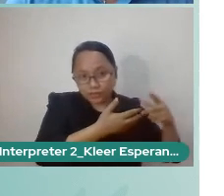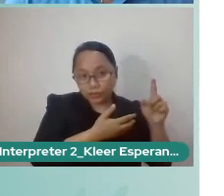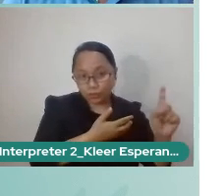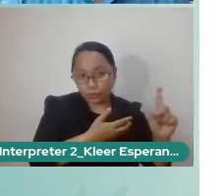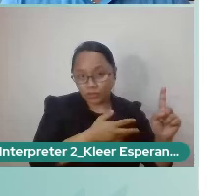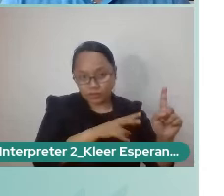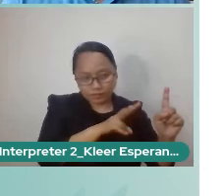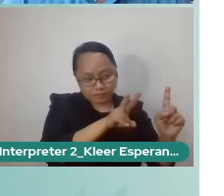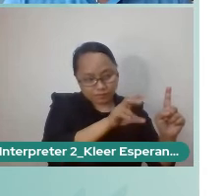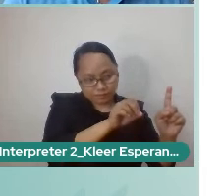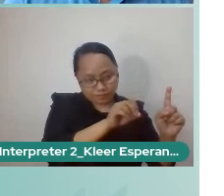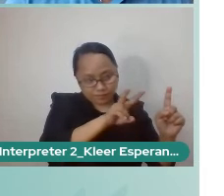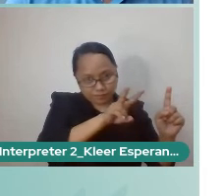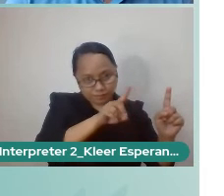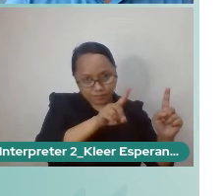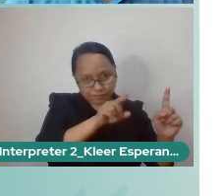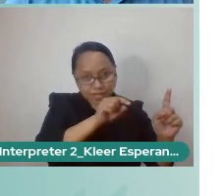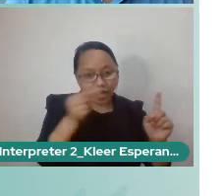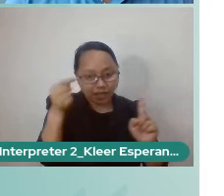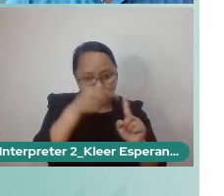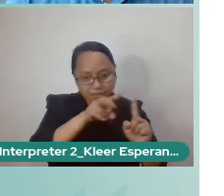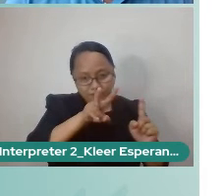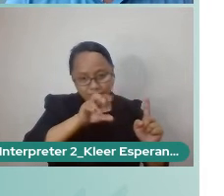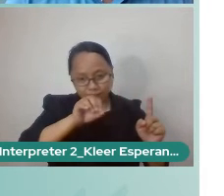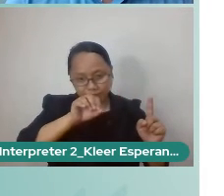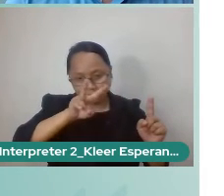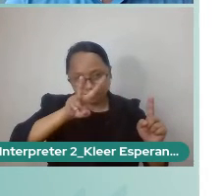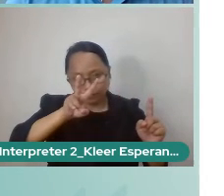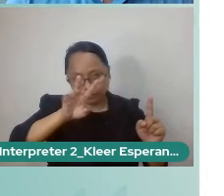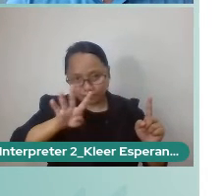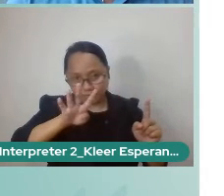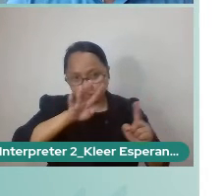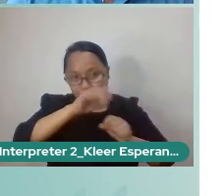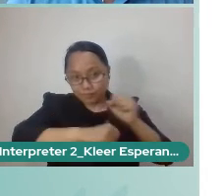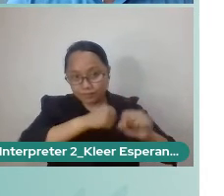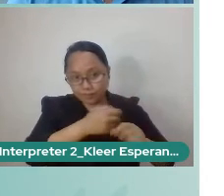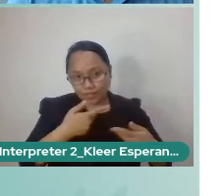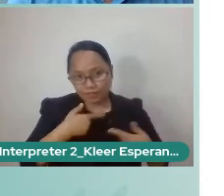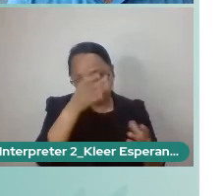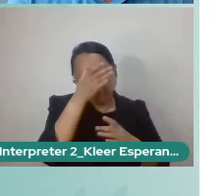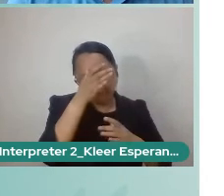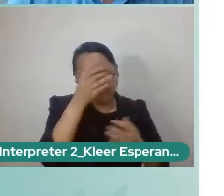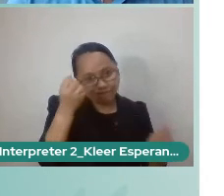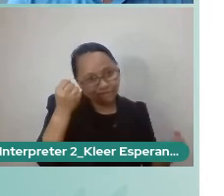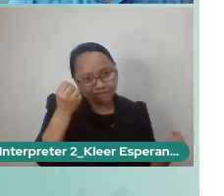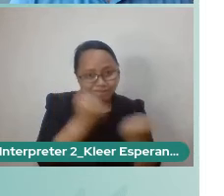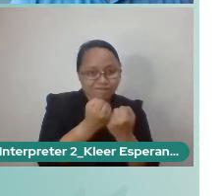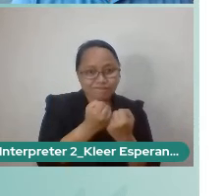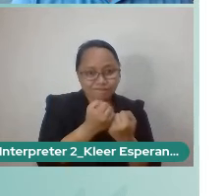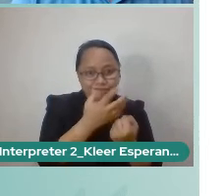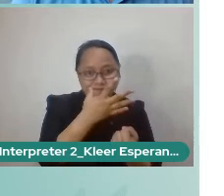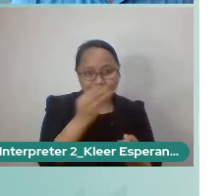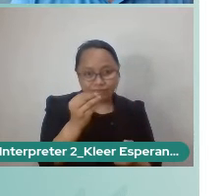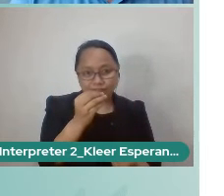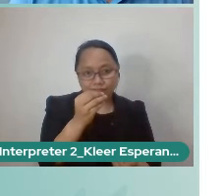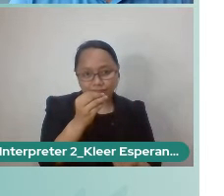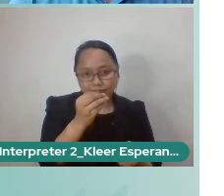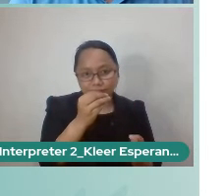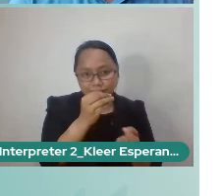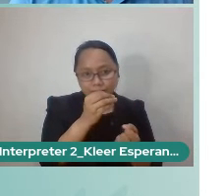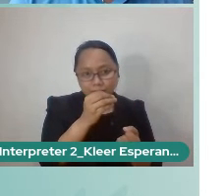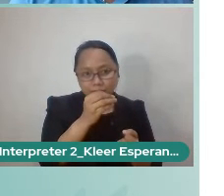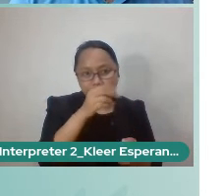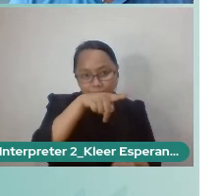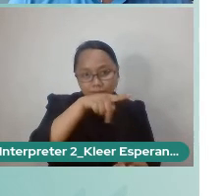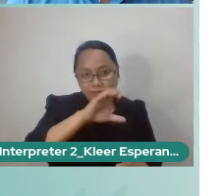last year, to 2024, we have the Cancer and Supportive Palliative Medicines Access Program, which